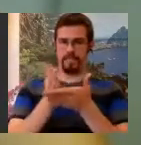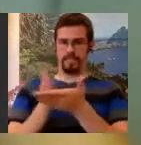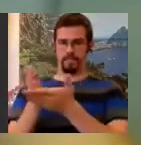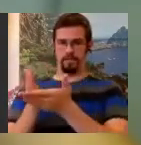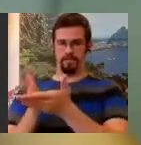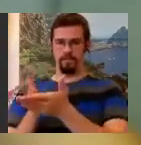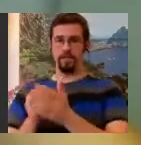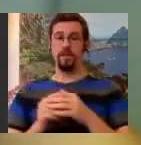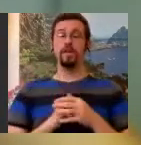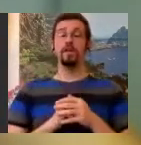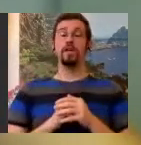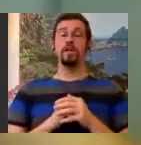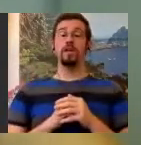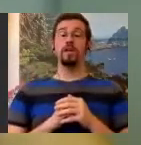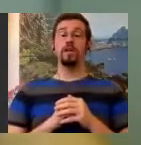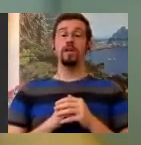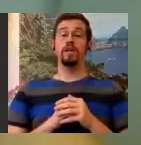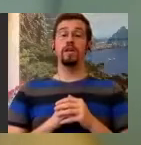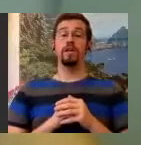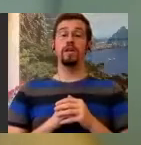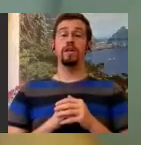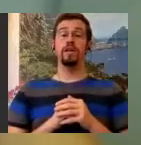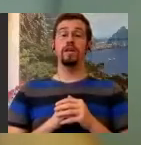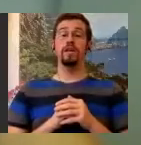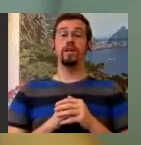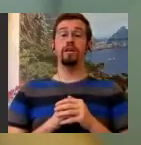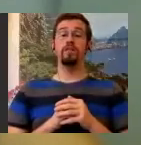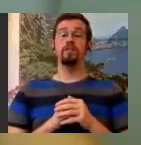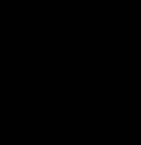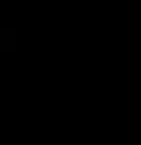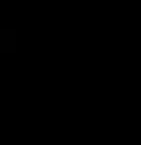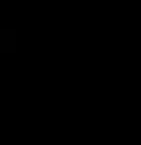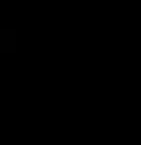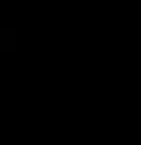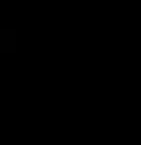You can show the slide for a while.